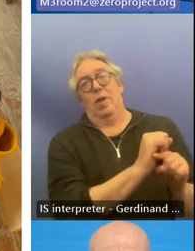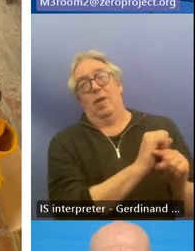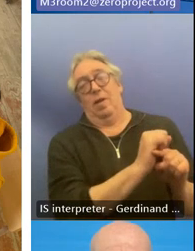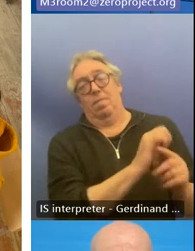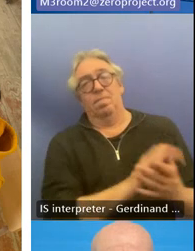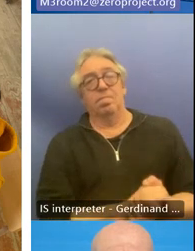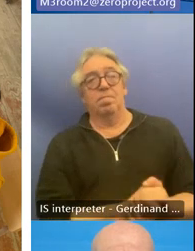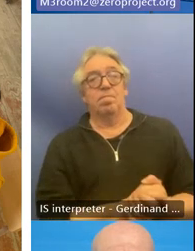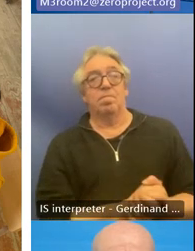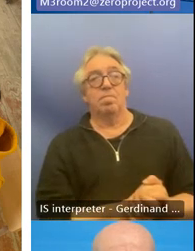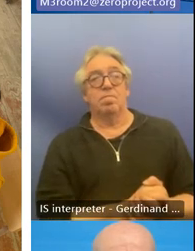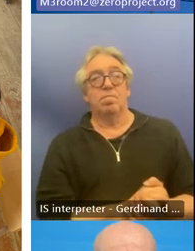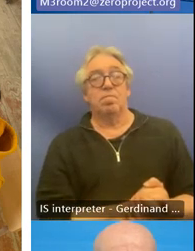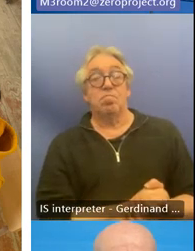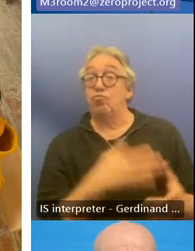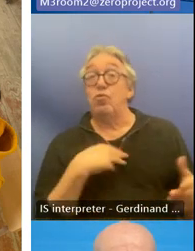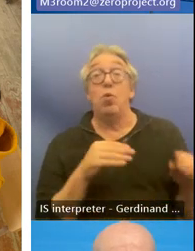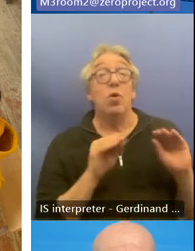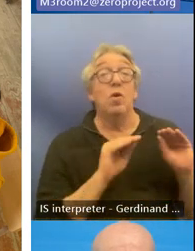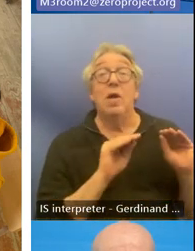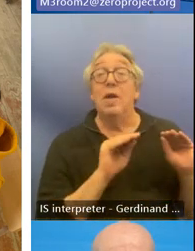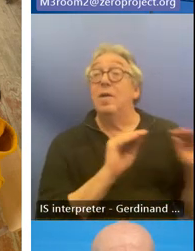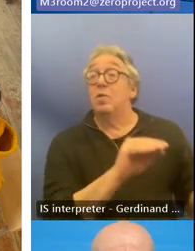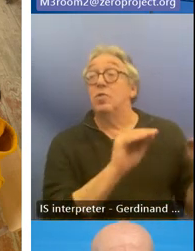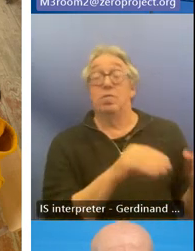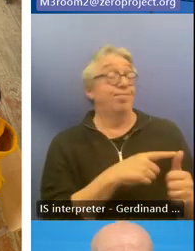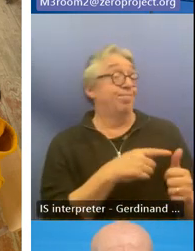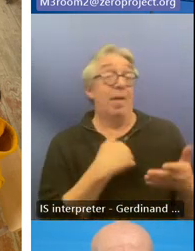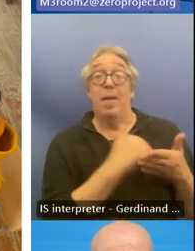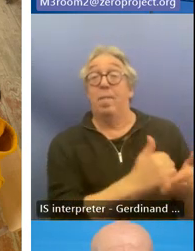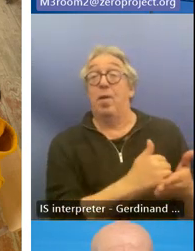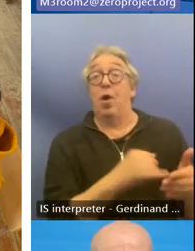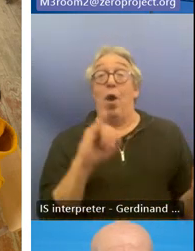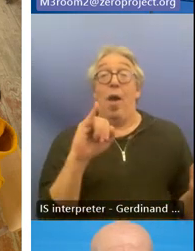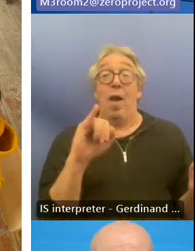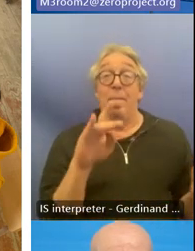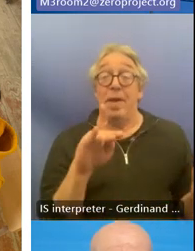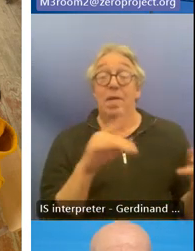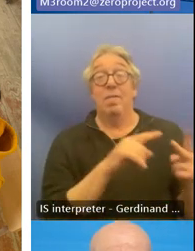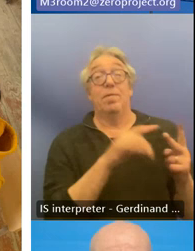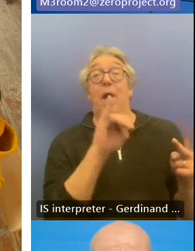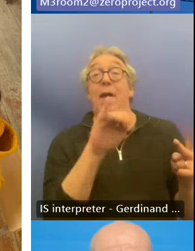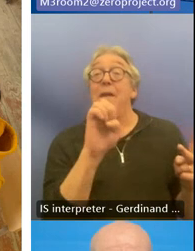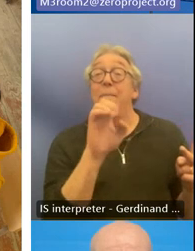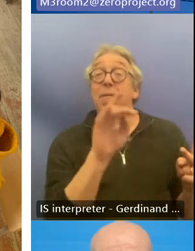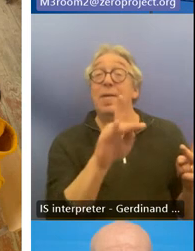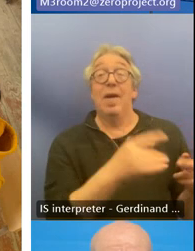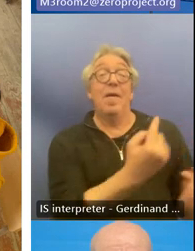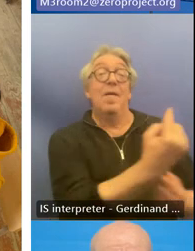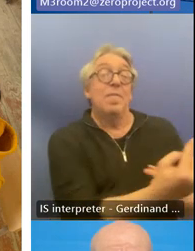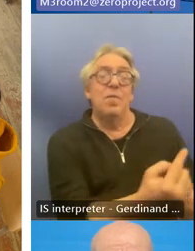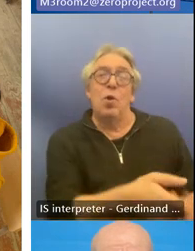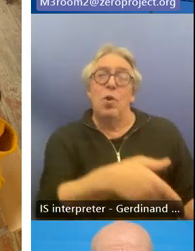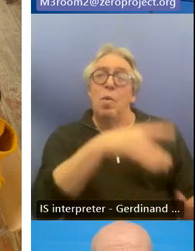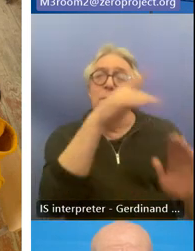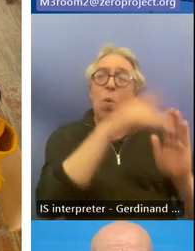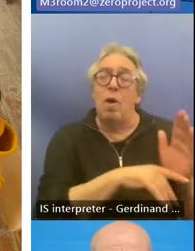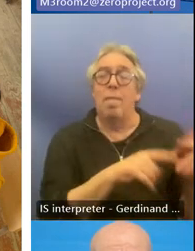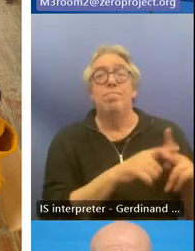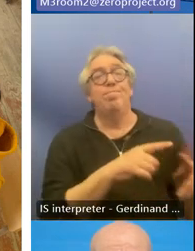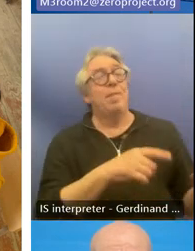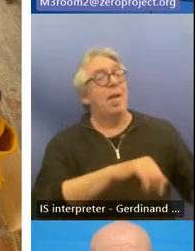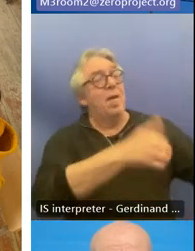in many aspects, in IEP development, evaluation, implementation, We assess